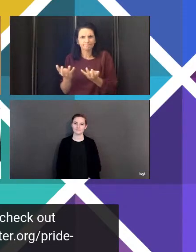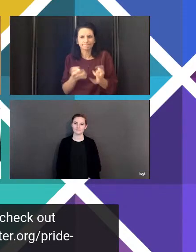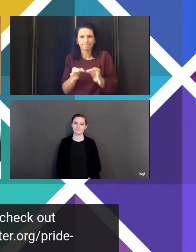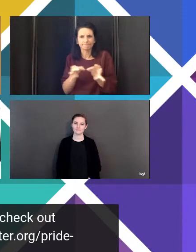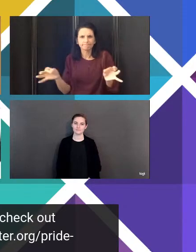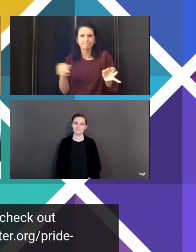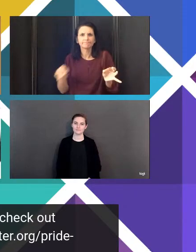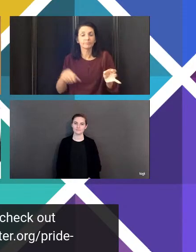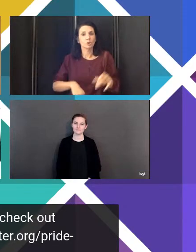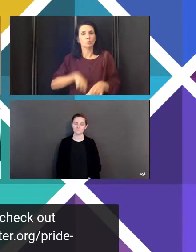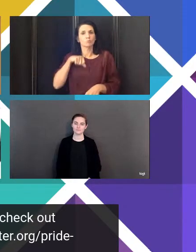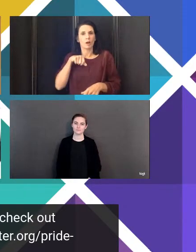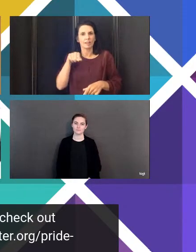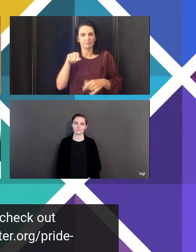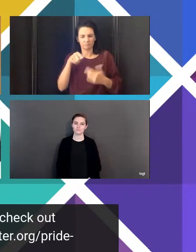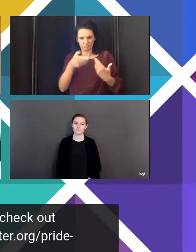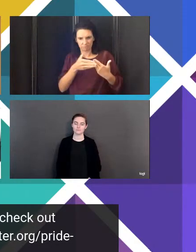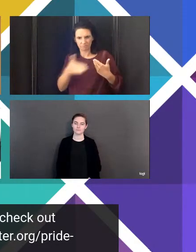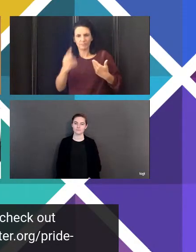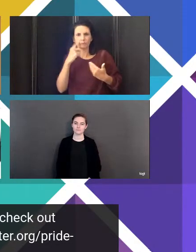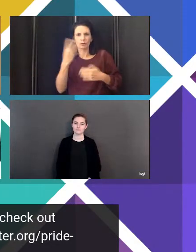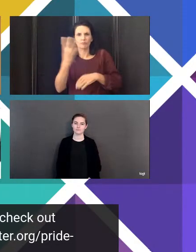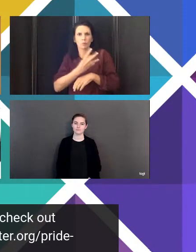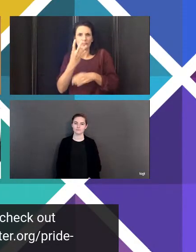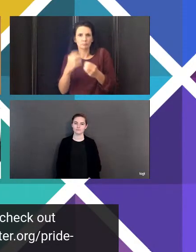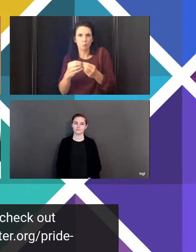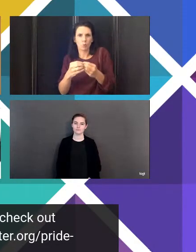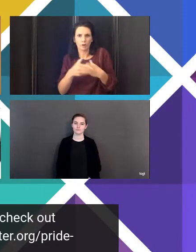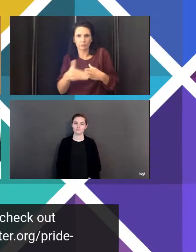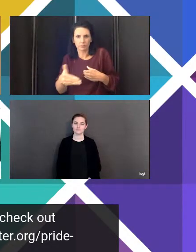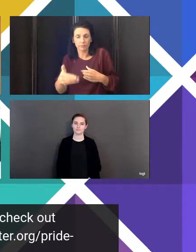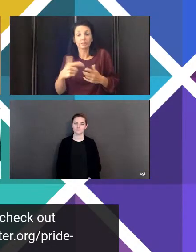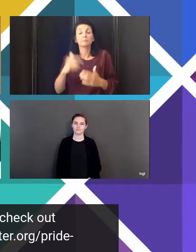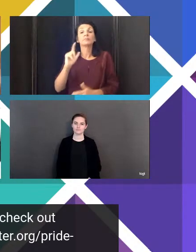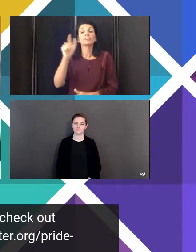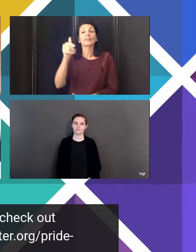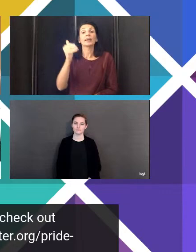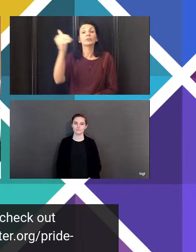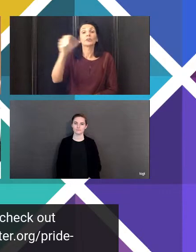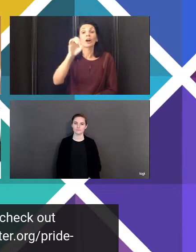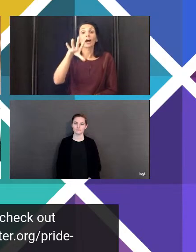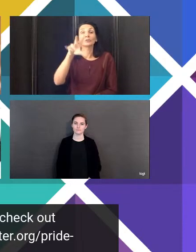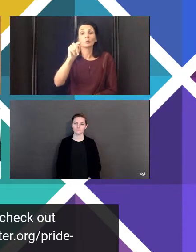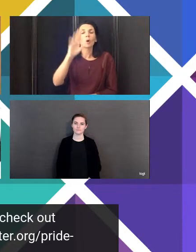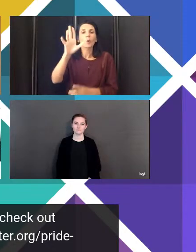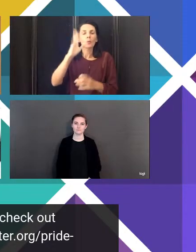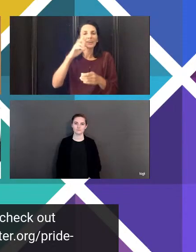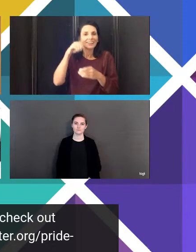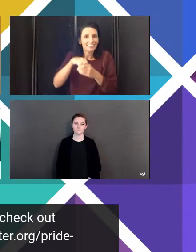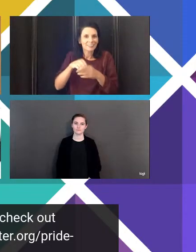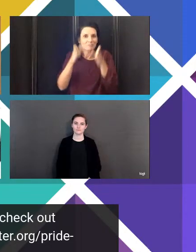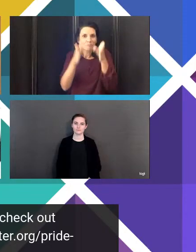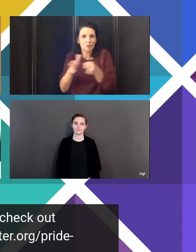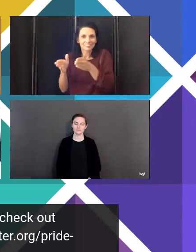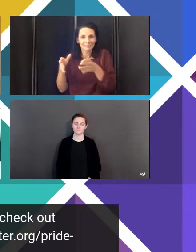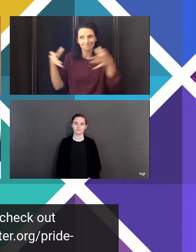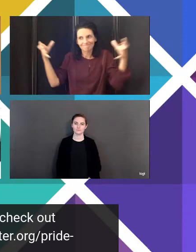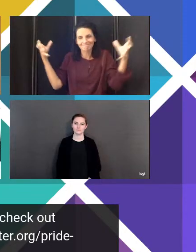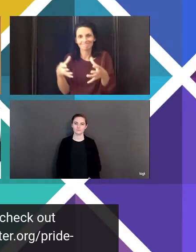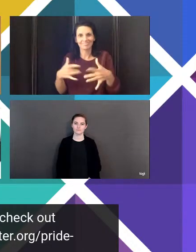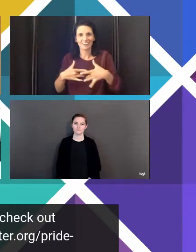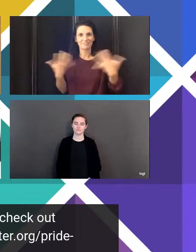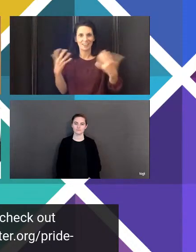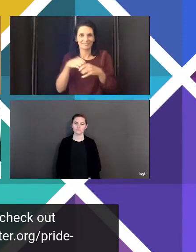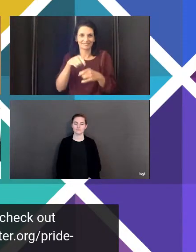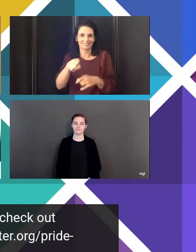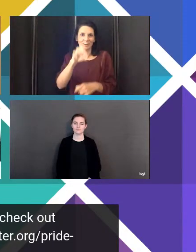on for the next 4 more days, and then we will be back in October for Pride in person. Yes, we're doing an in-person event. And I also want to